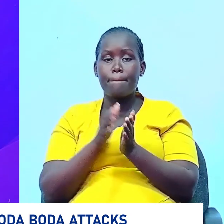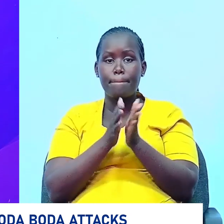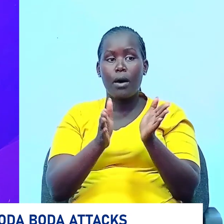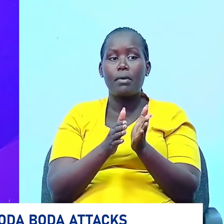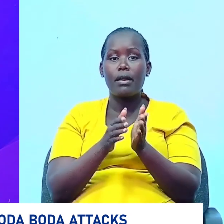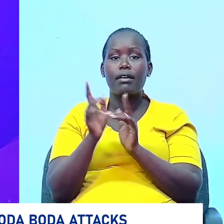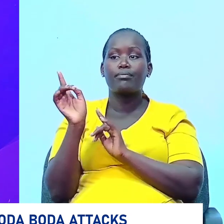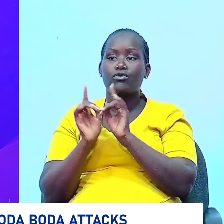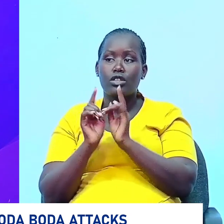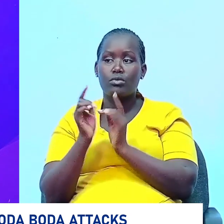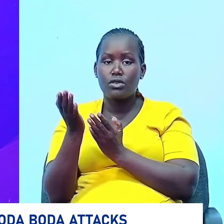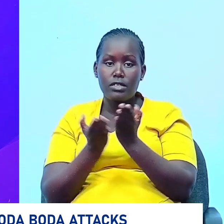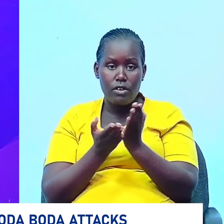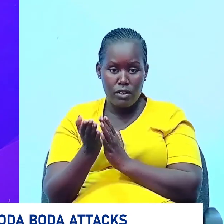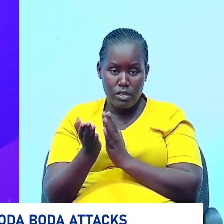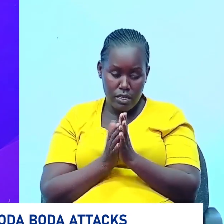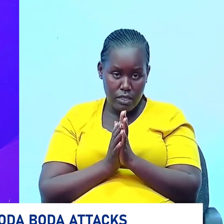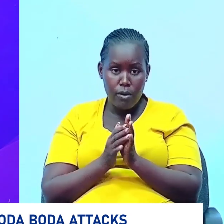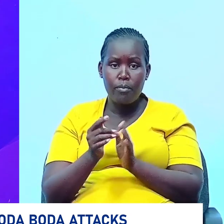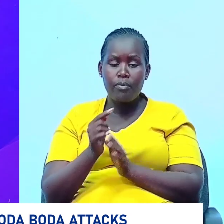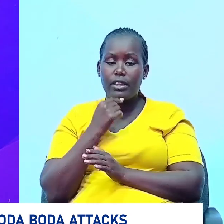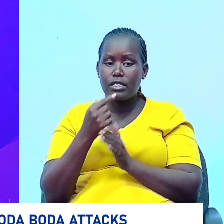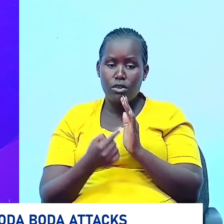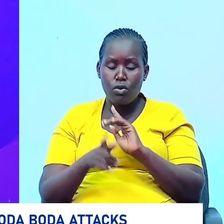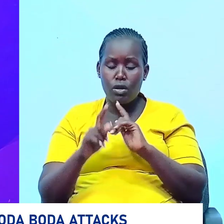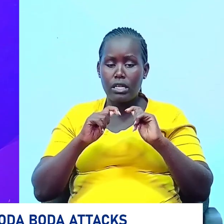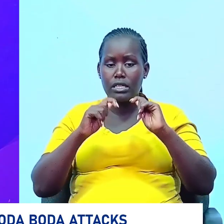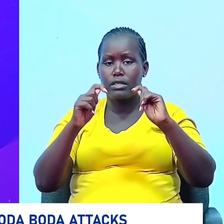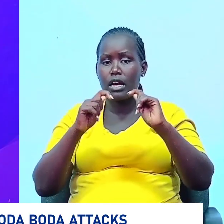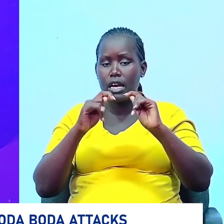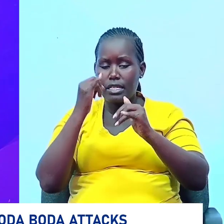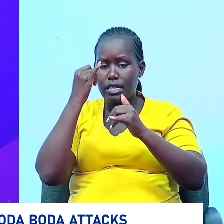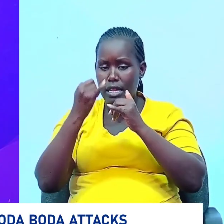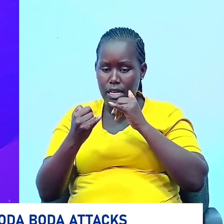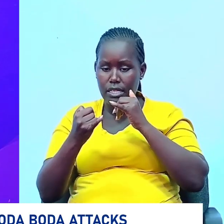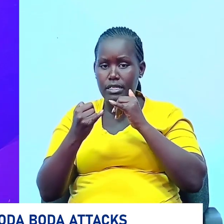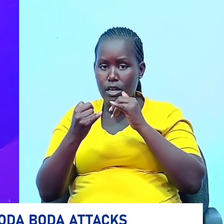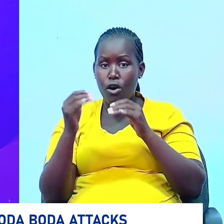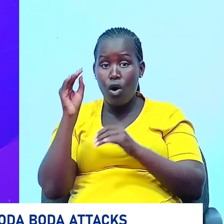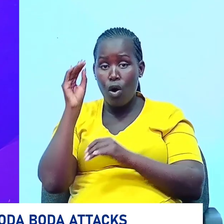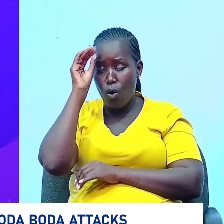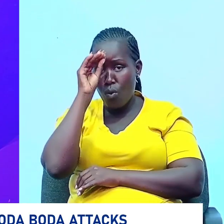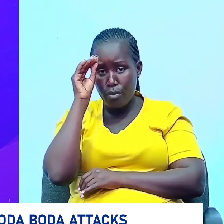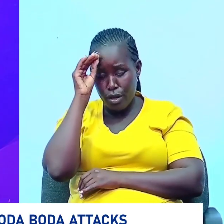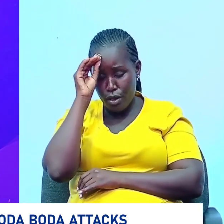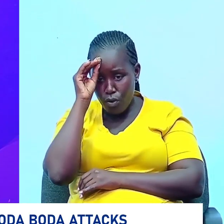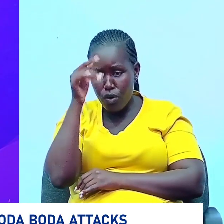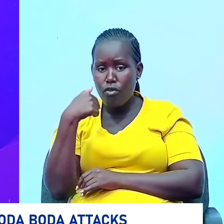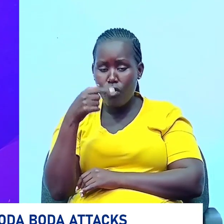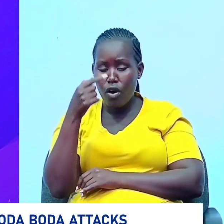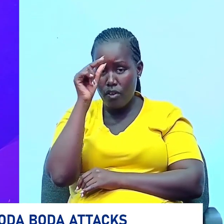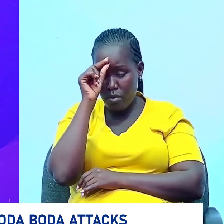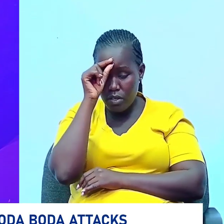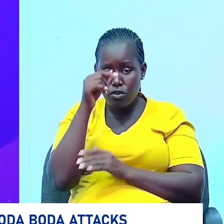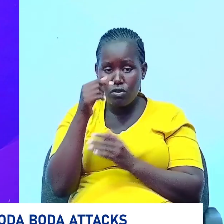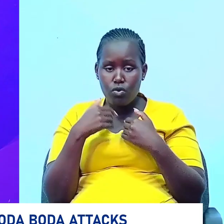across the country. Operators stressed that the strike is a last resort aimed at compelling the government to